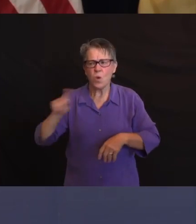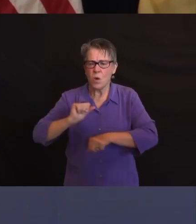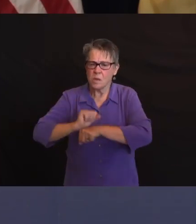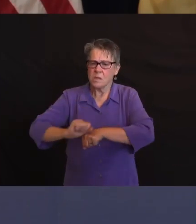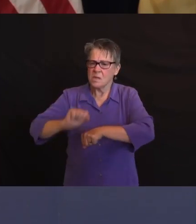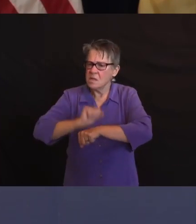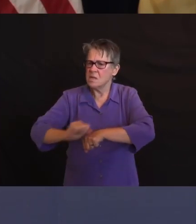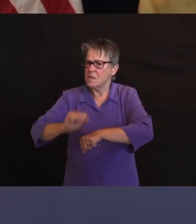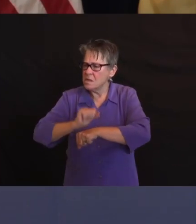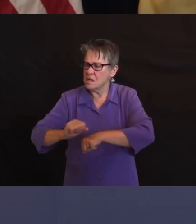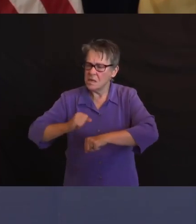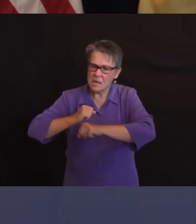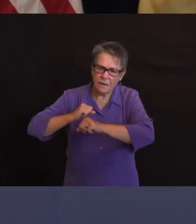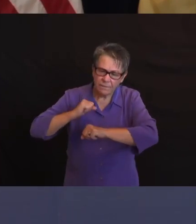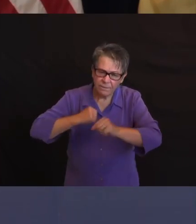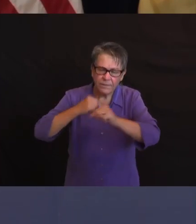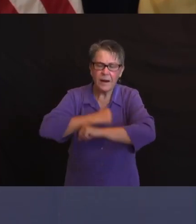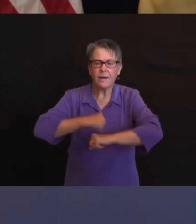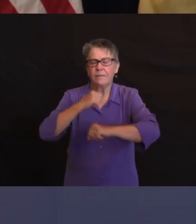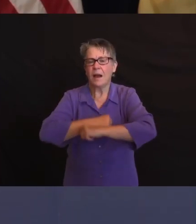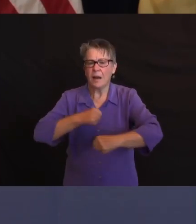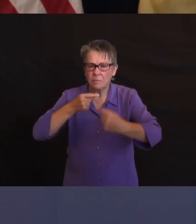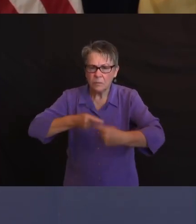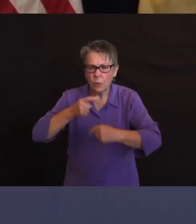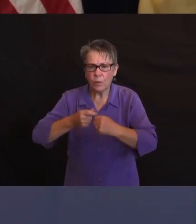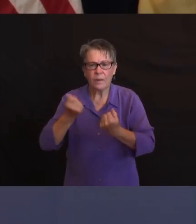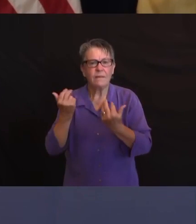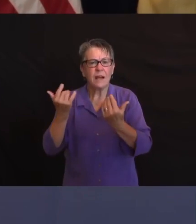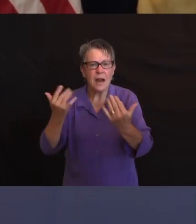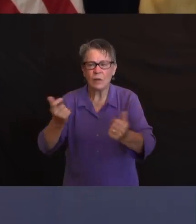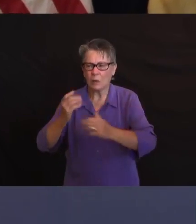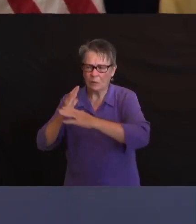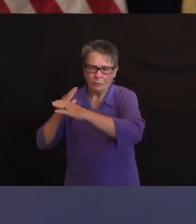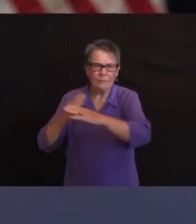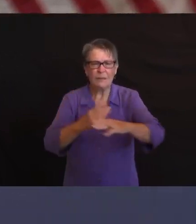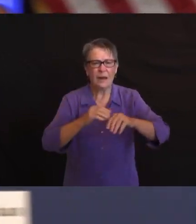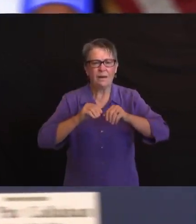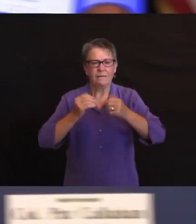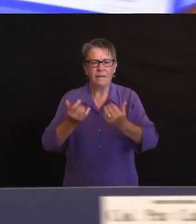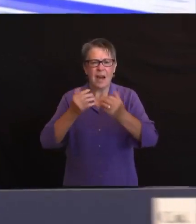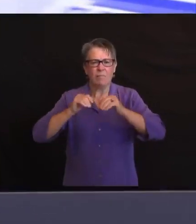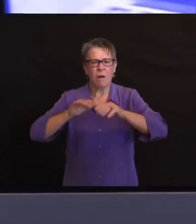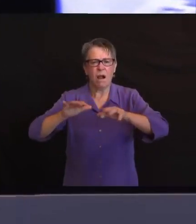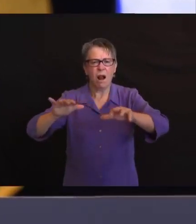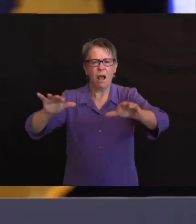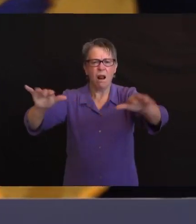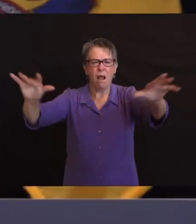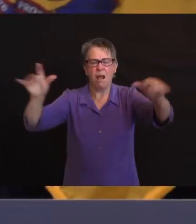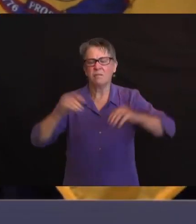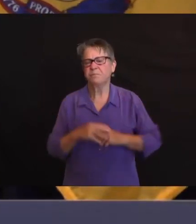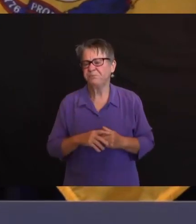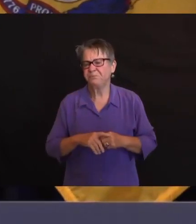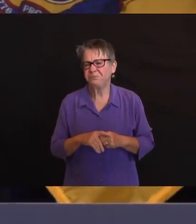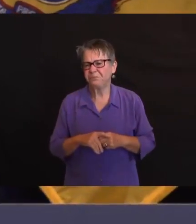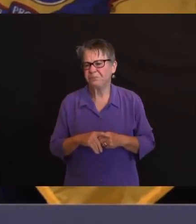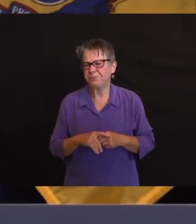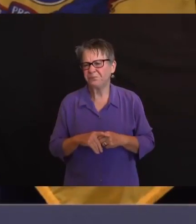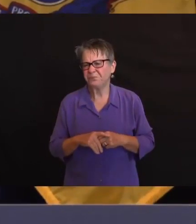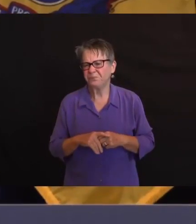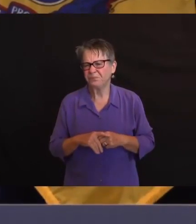bring all of those wildfires under control. That's all I have, Gov. Thank you, Pat. And I know we'll do one more commercial at the end of the week for the